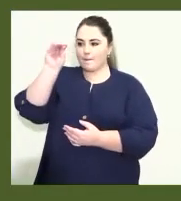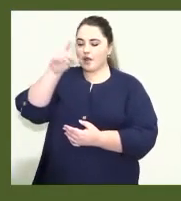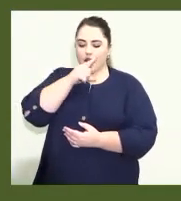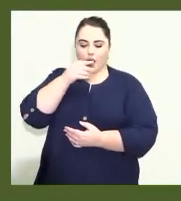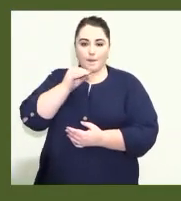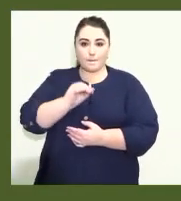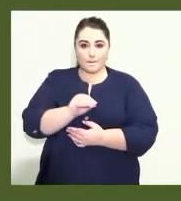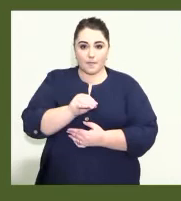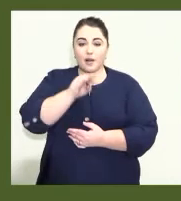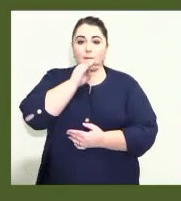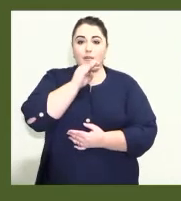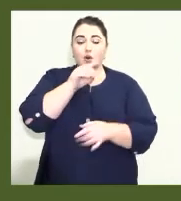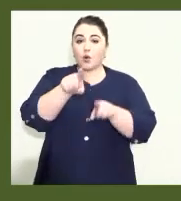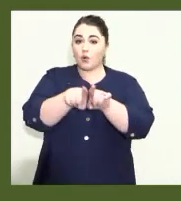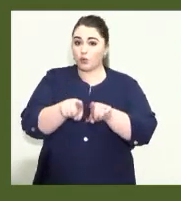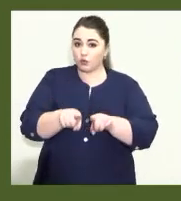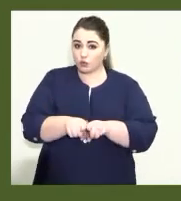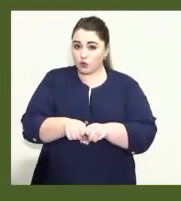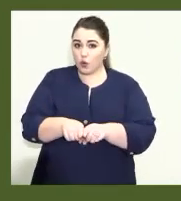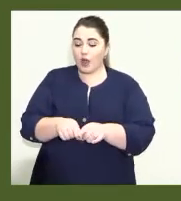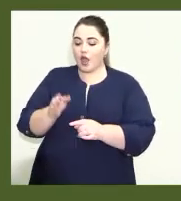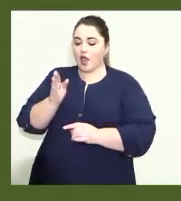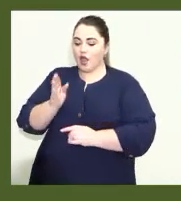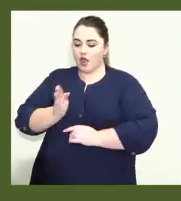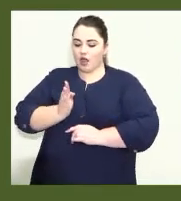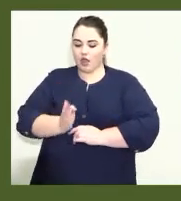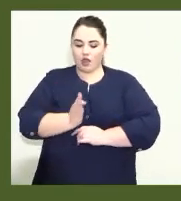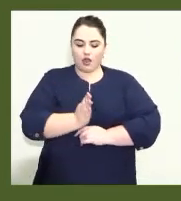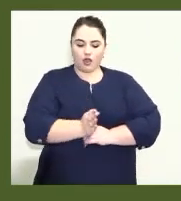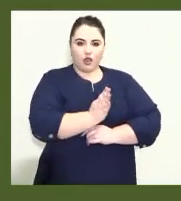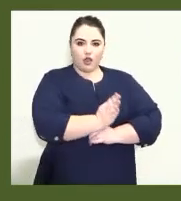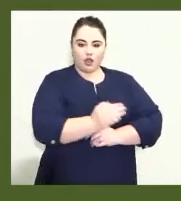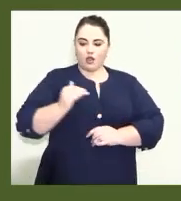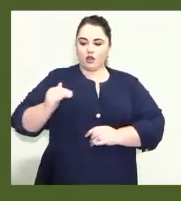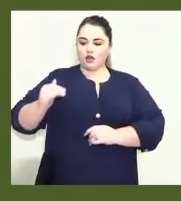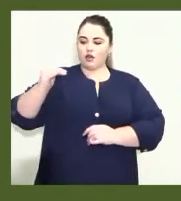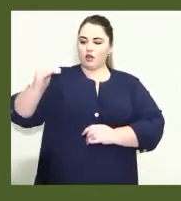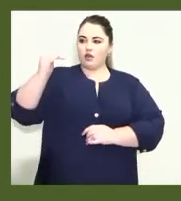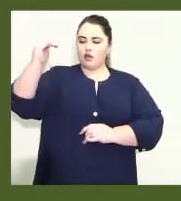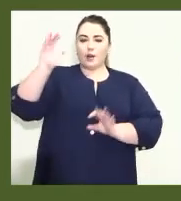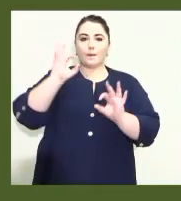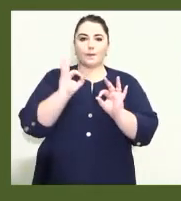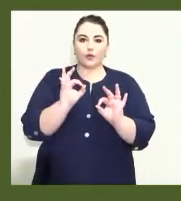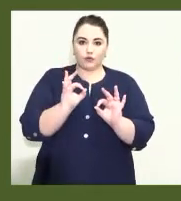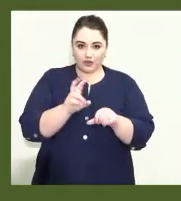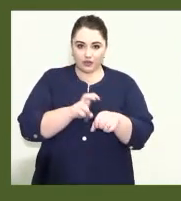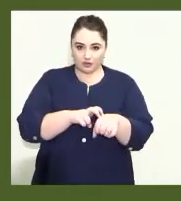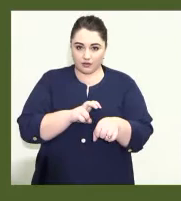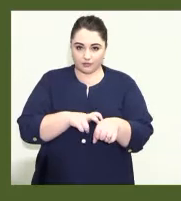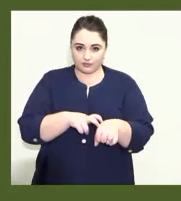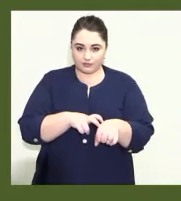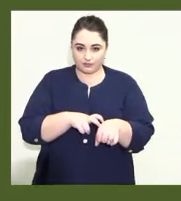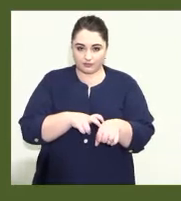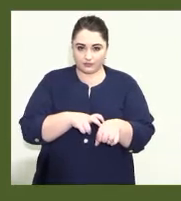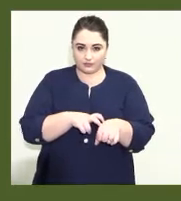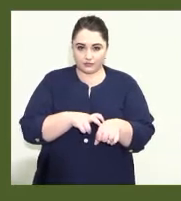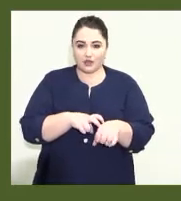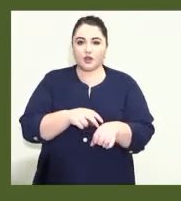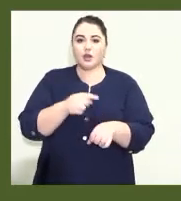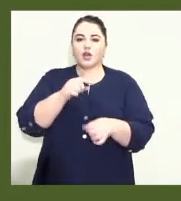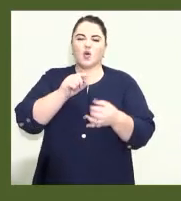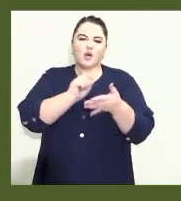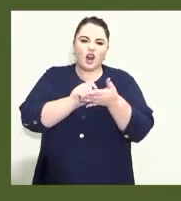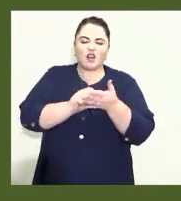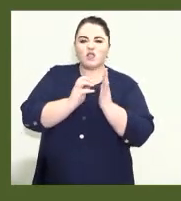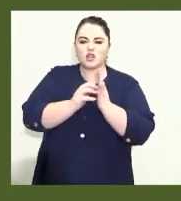scale the axis, it means you must have the proper intervals as you go along. And when you move, you will write